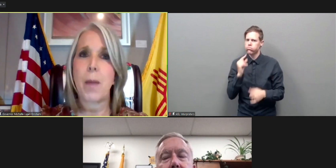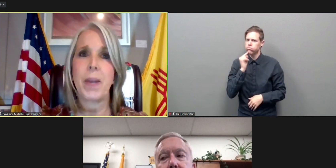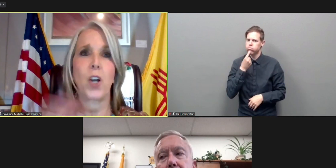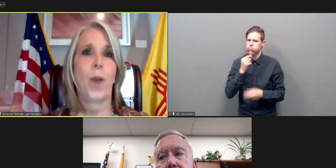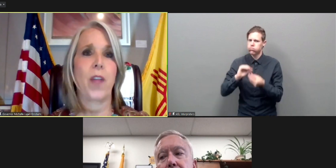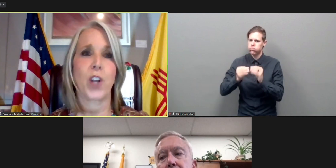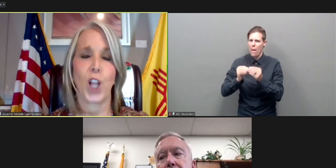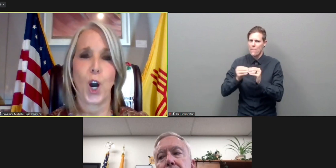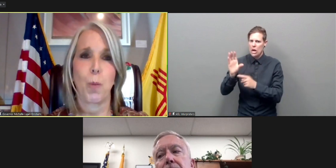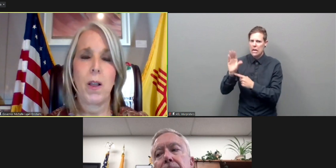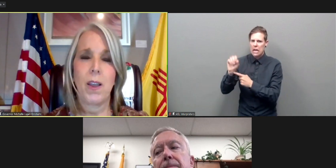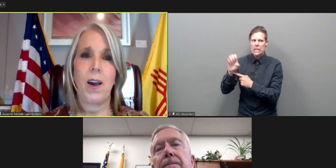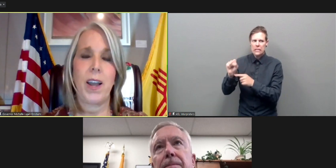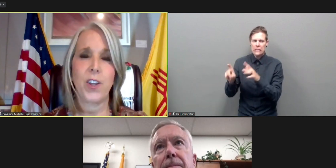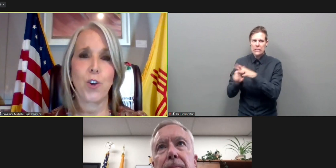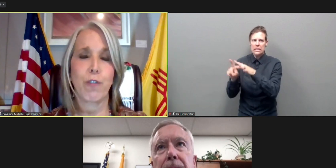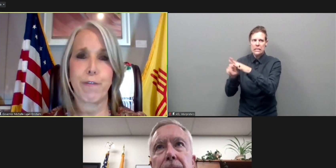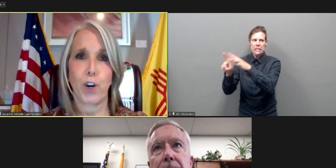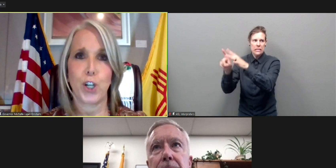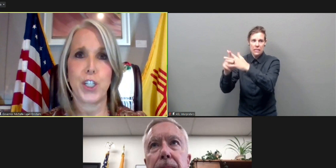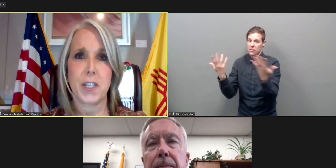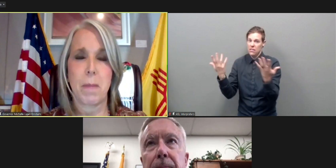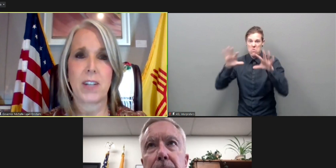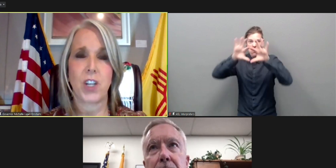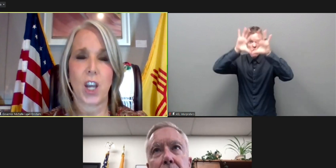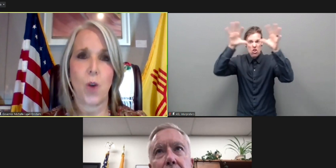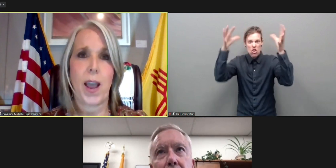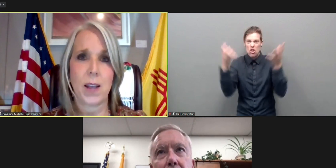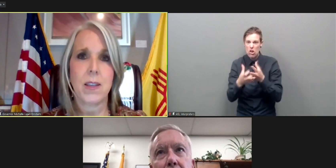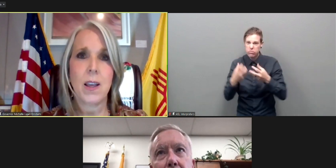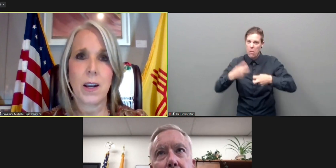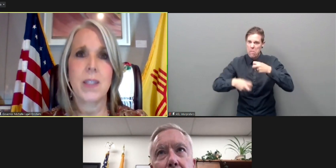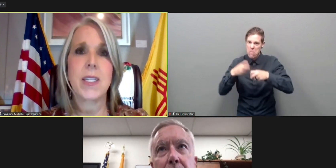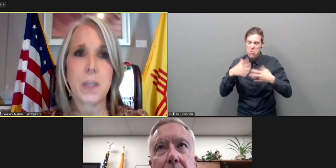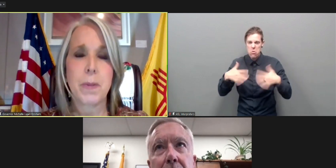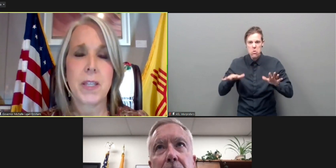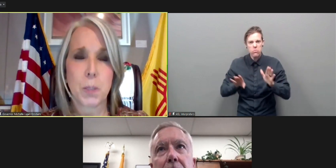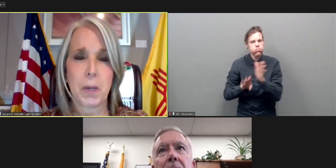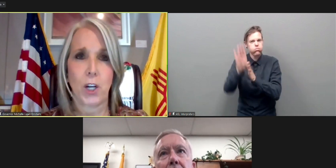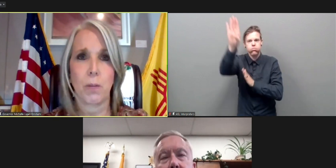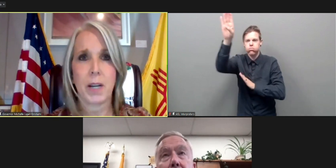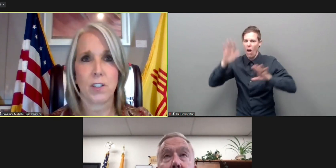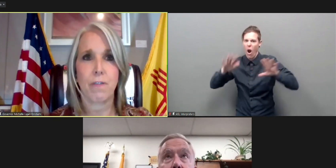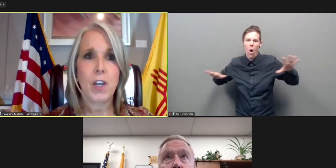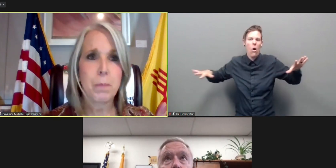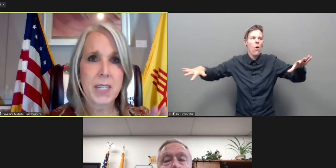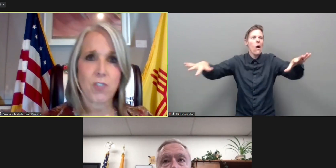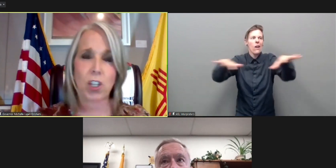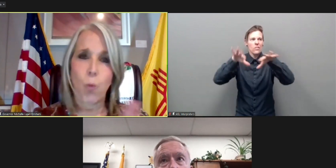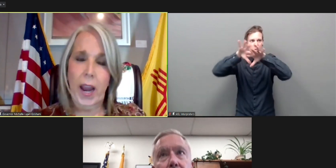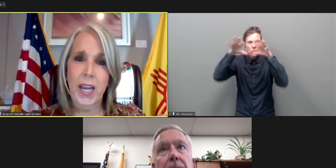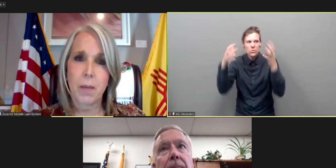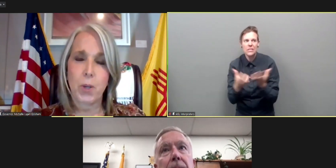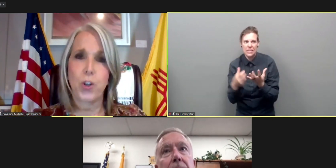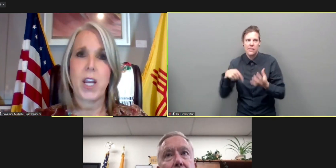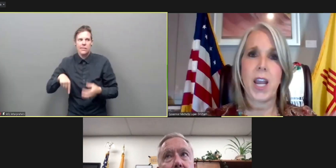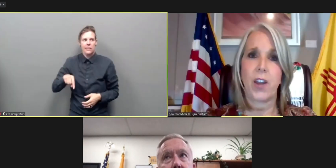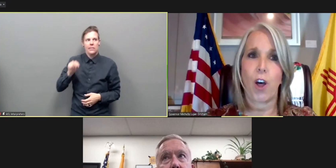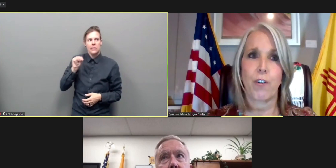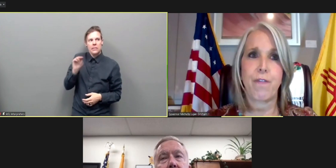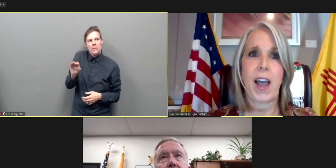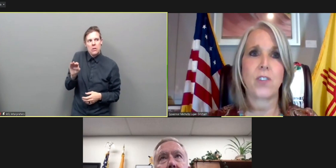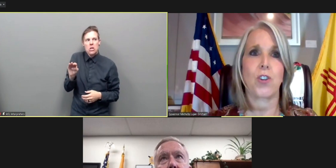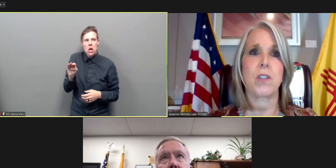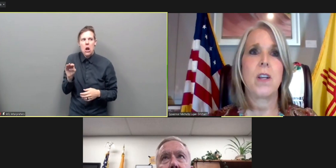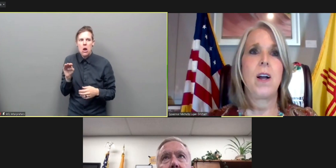It's happening around the globe. And you've referred to New Mexico as kind of the tip of the spear because of potentially waning immunity and